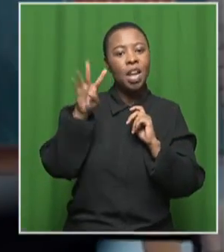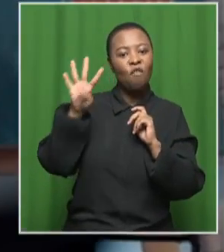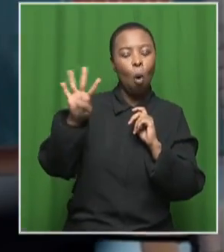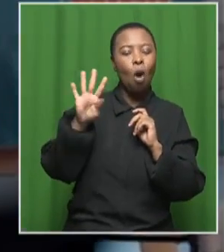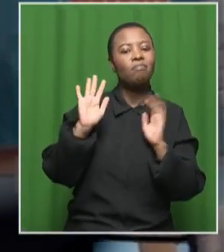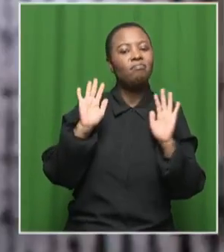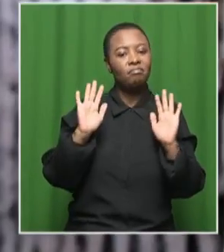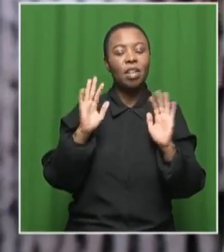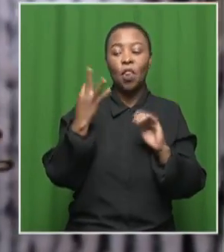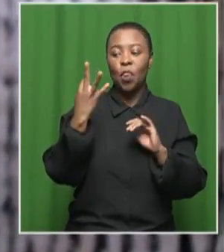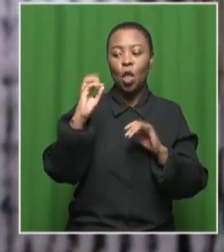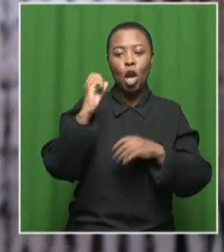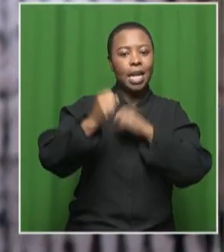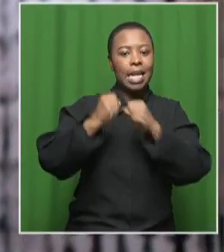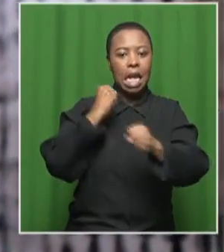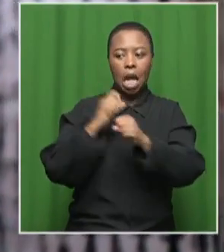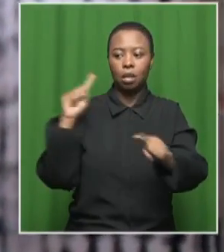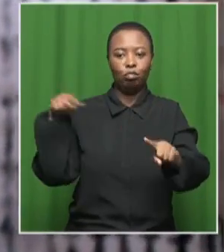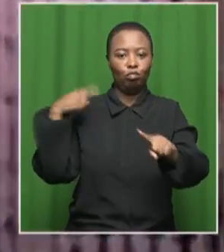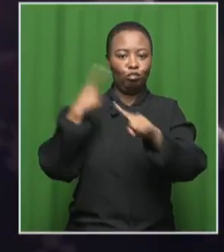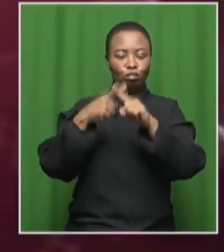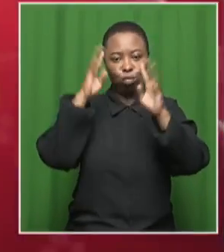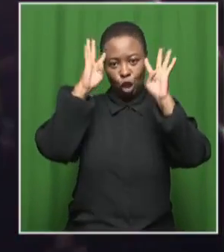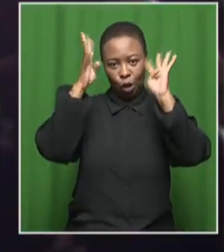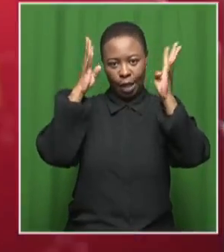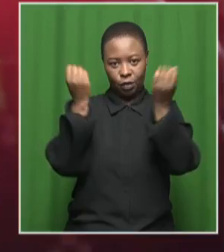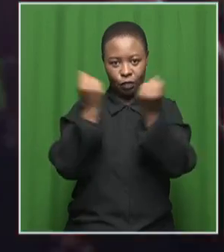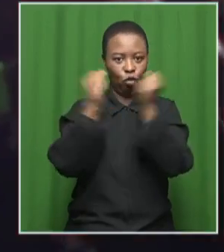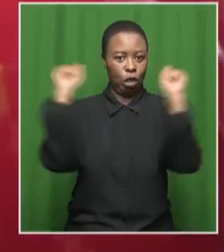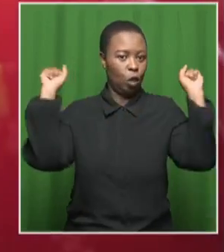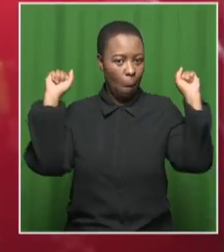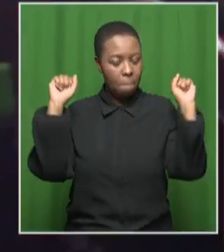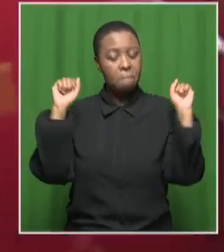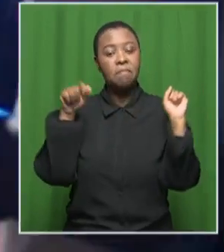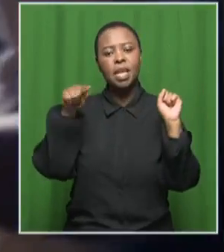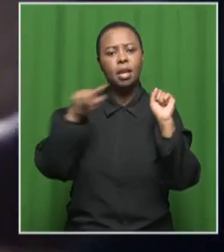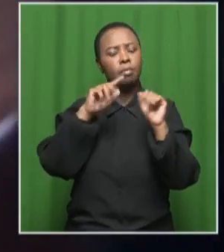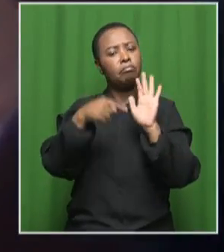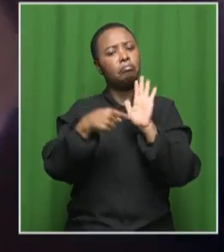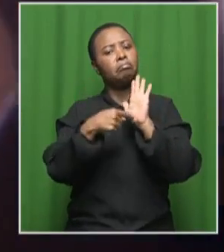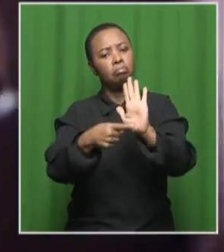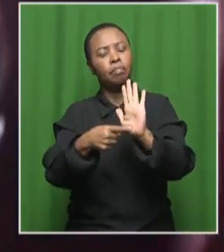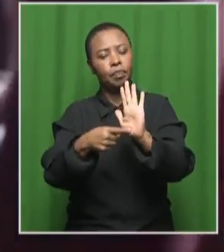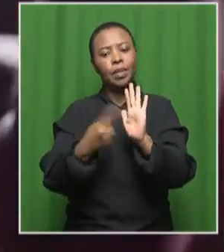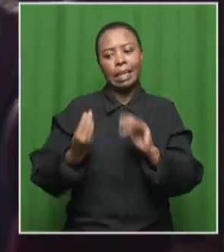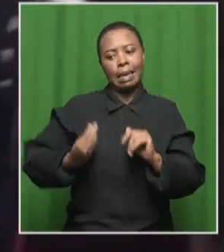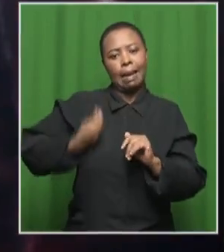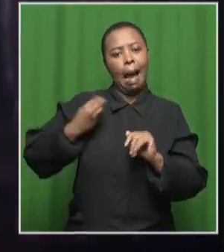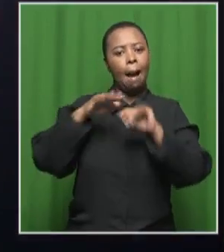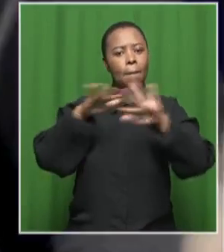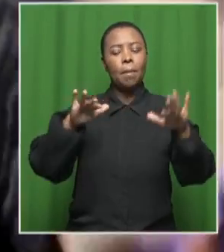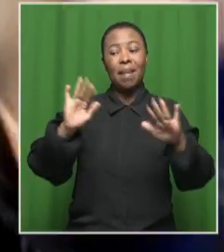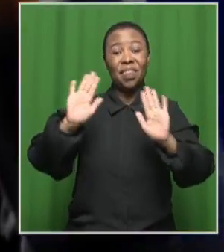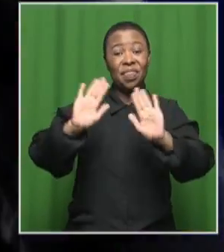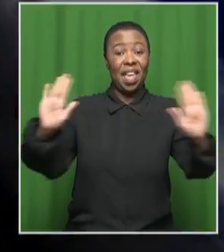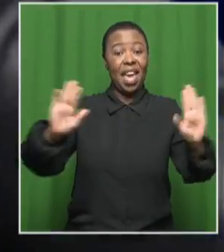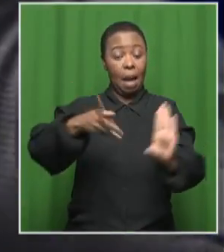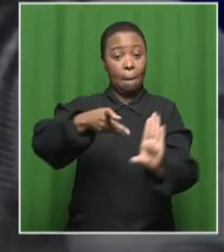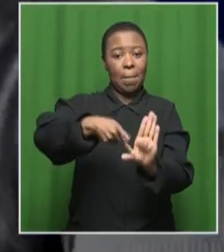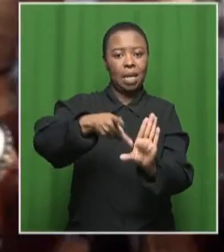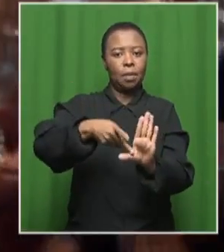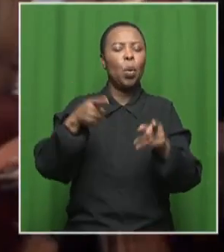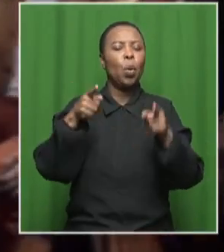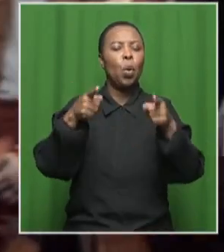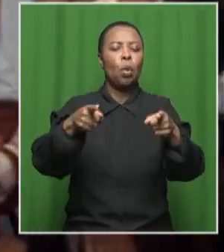30 years of creative freedom. Now, the festival will highlight the role of young people and their participation in creative